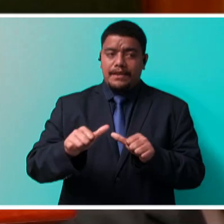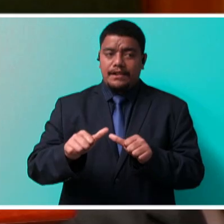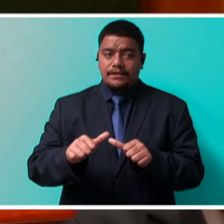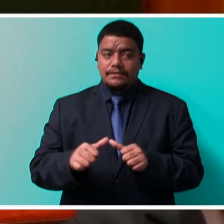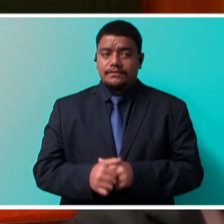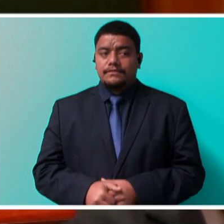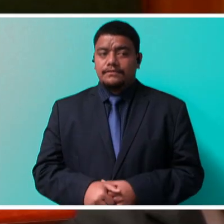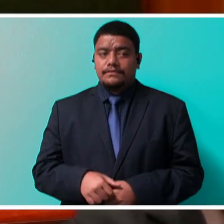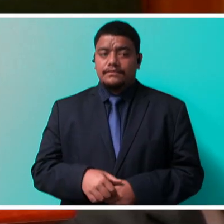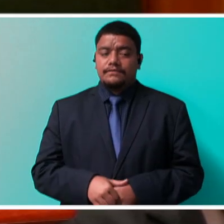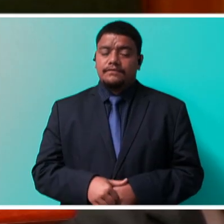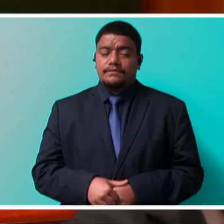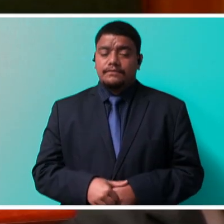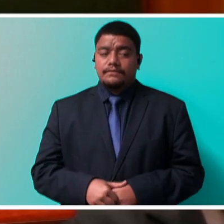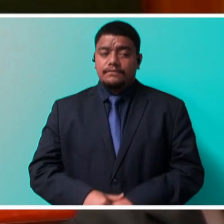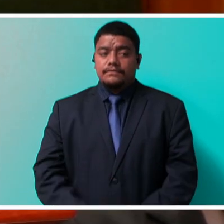Natambua kids who are here.